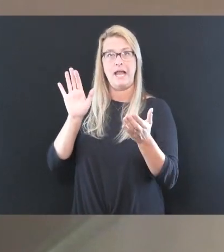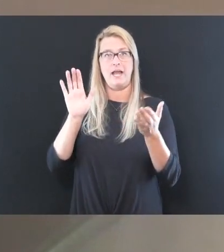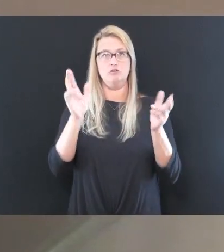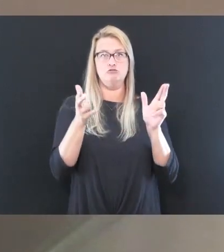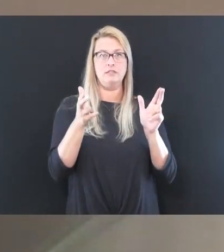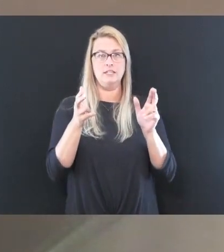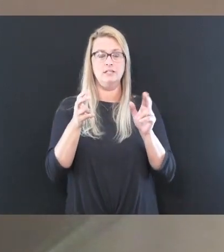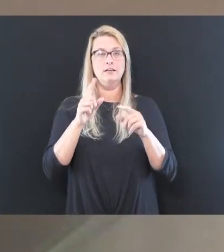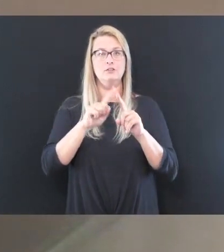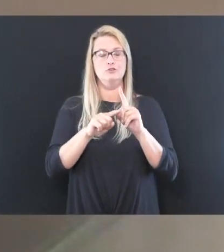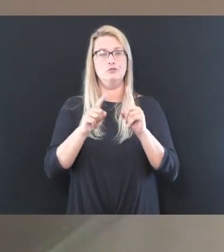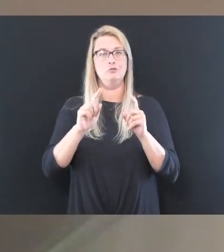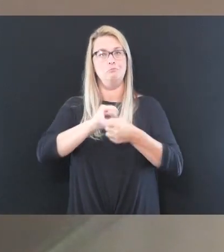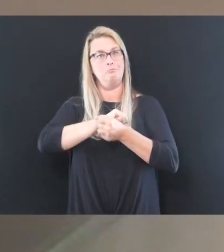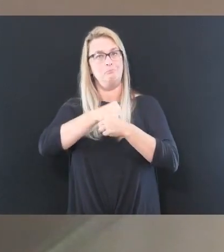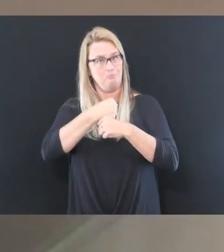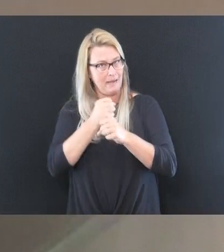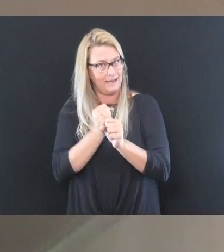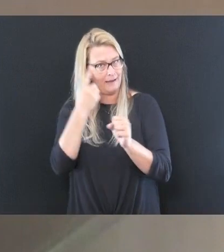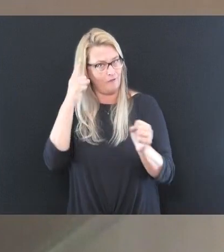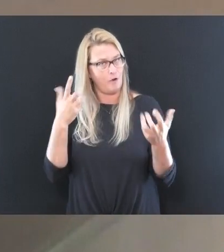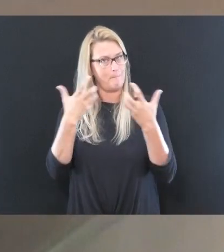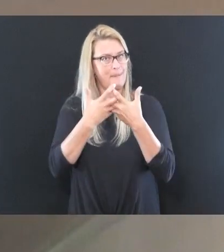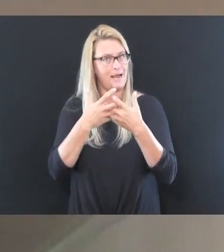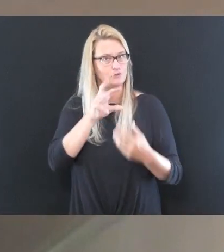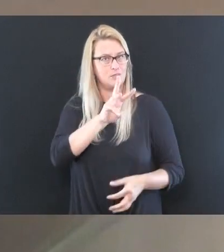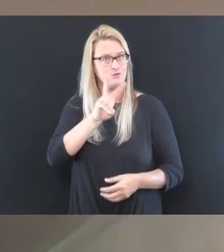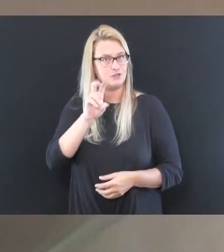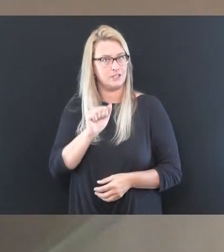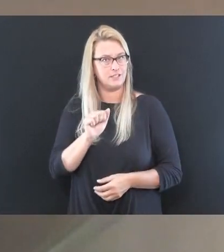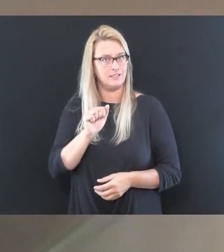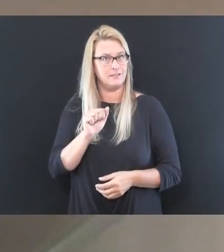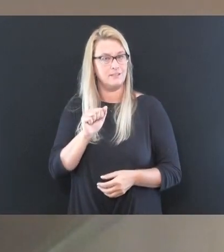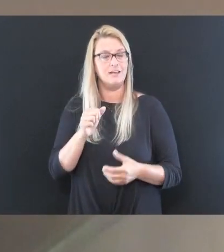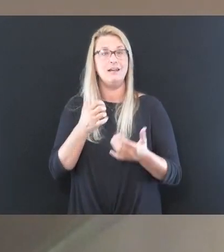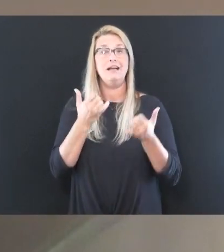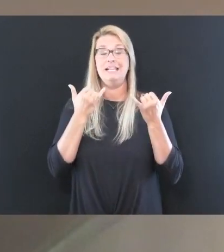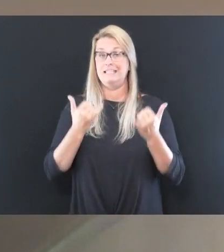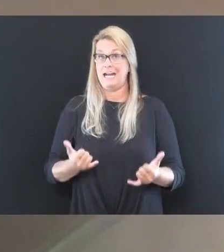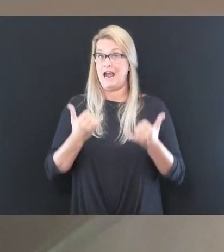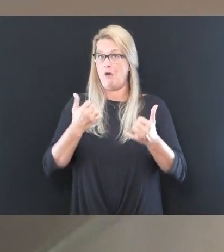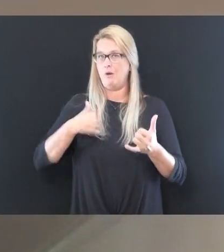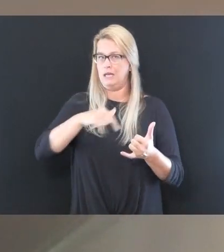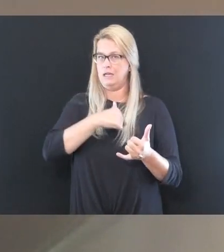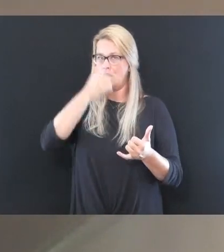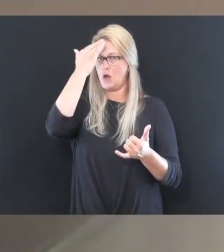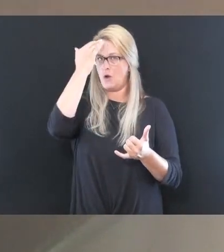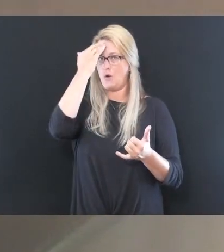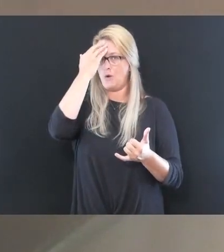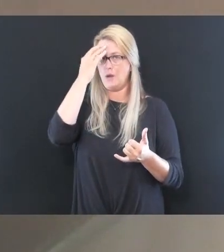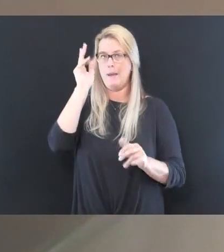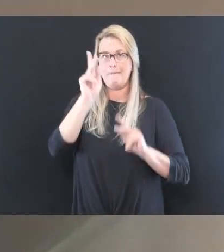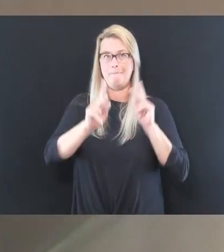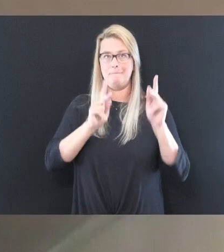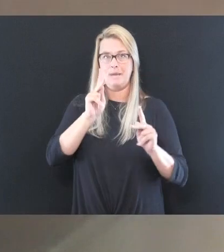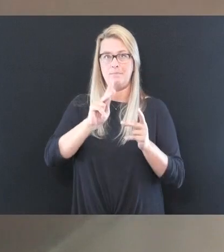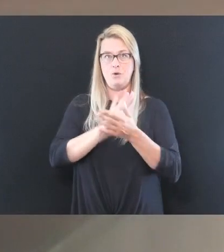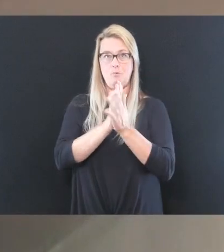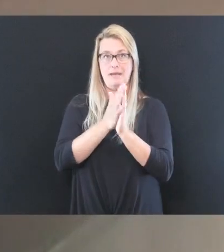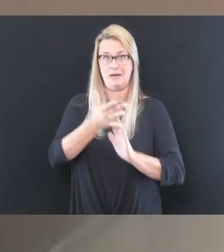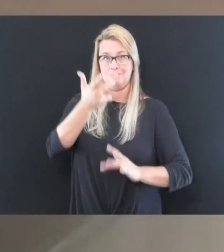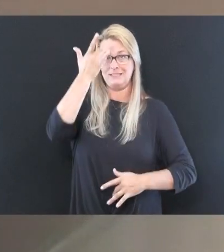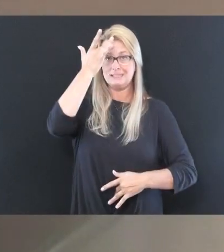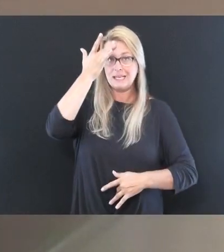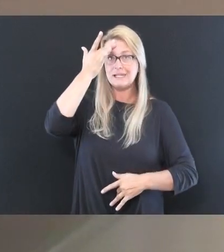account the amount of testing. And in fact, what we understood after a while is that, in fact, that metric